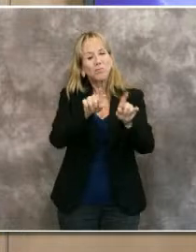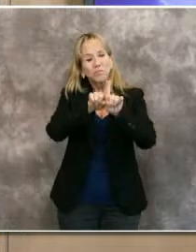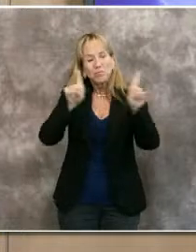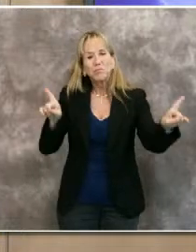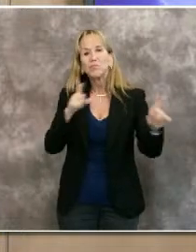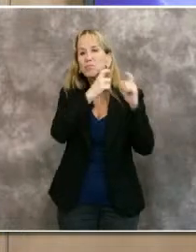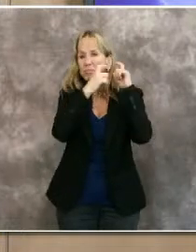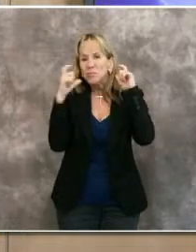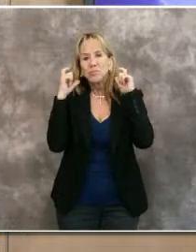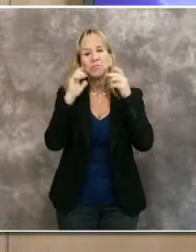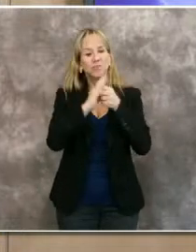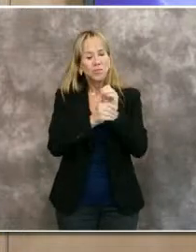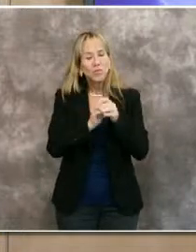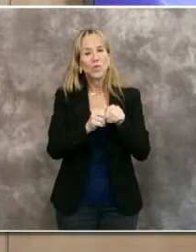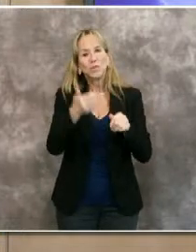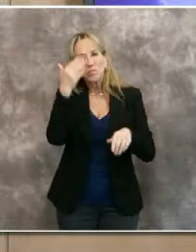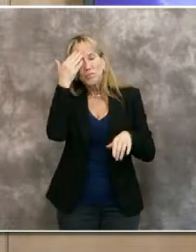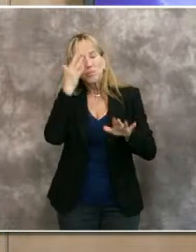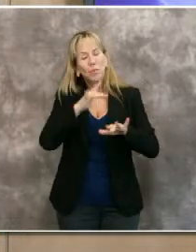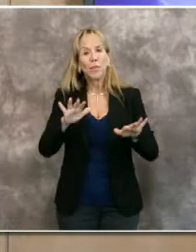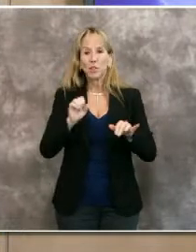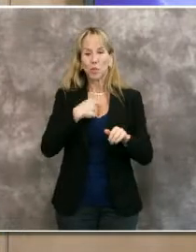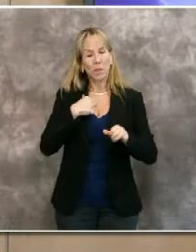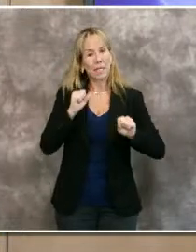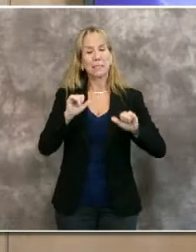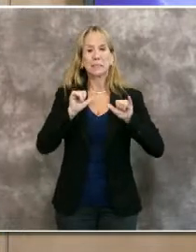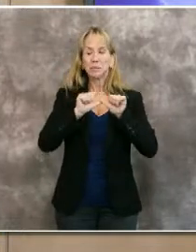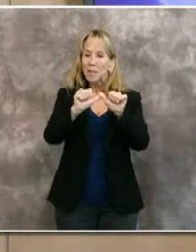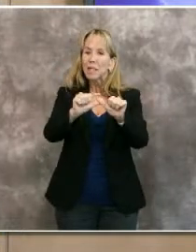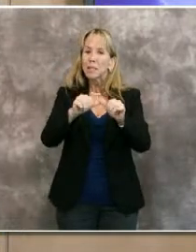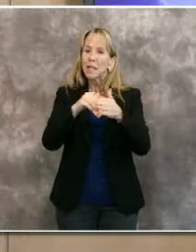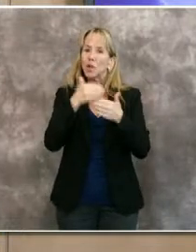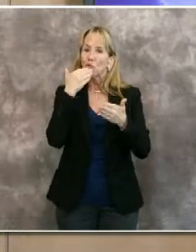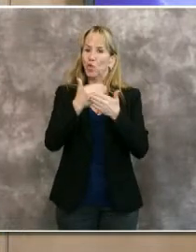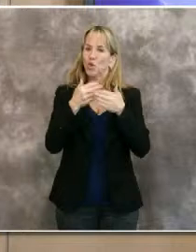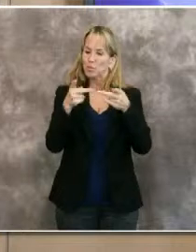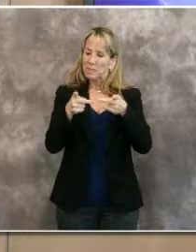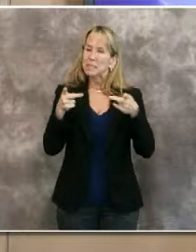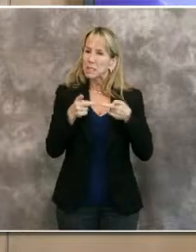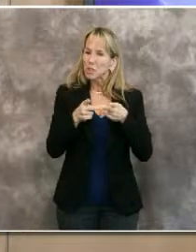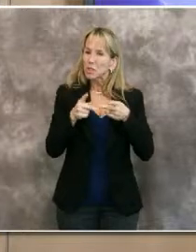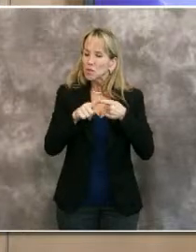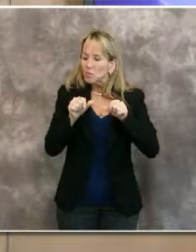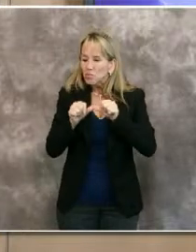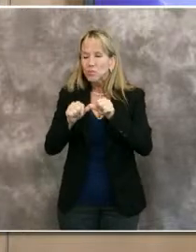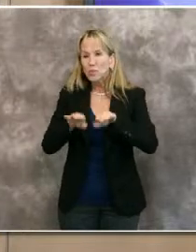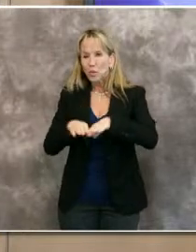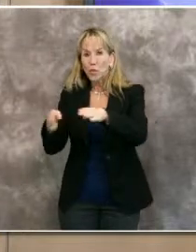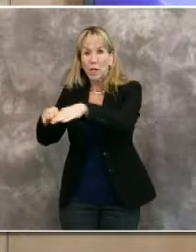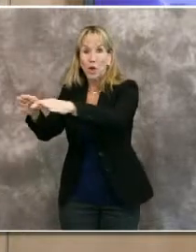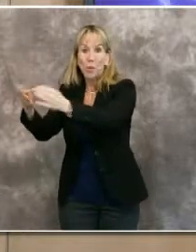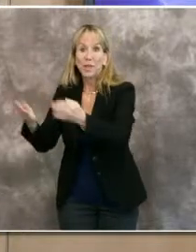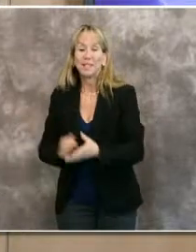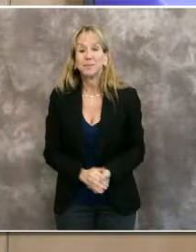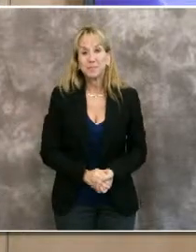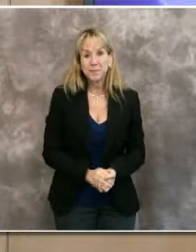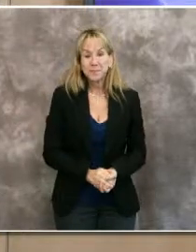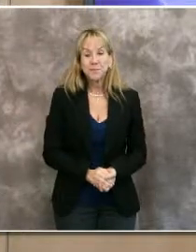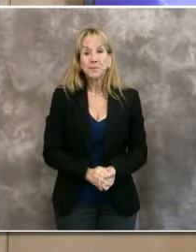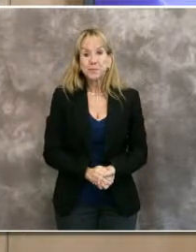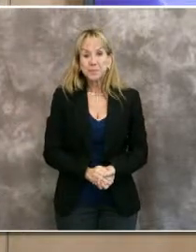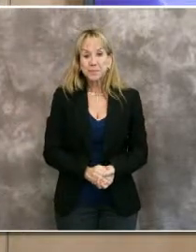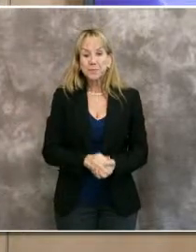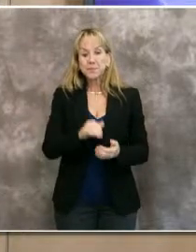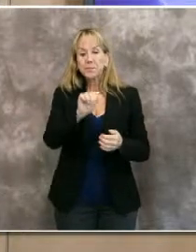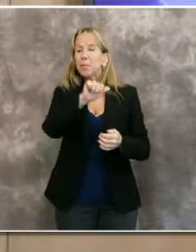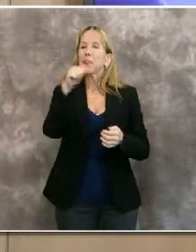continue keeping San Diego in a positive position and positive place to continue during our reopening. Another part